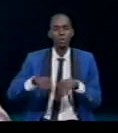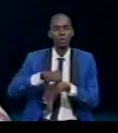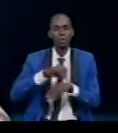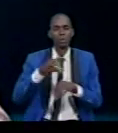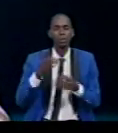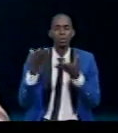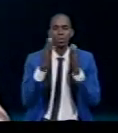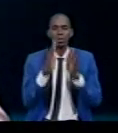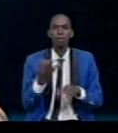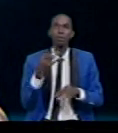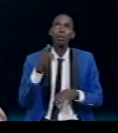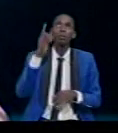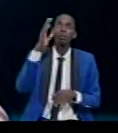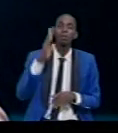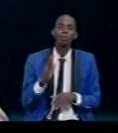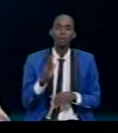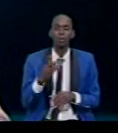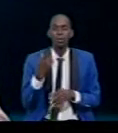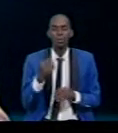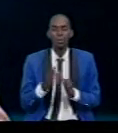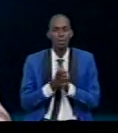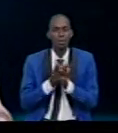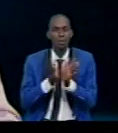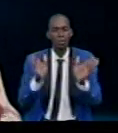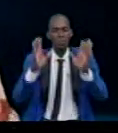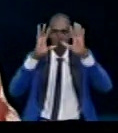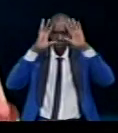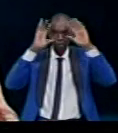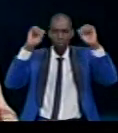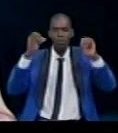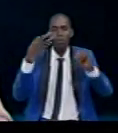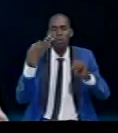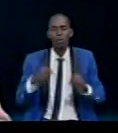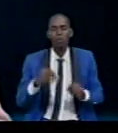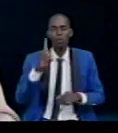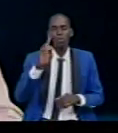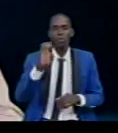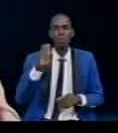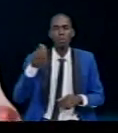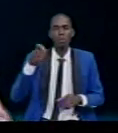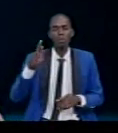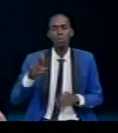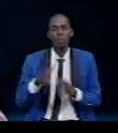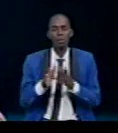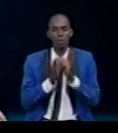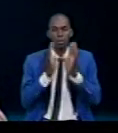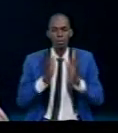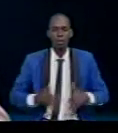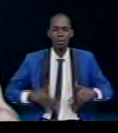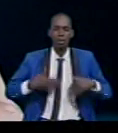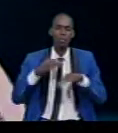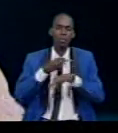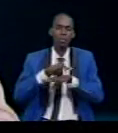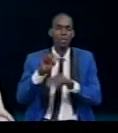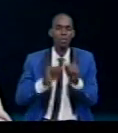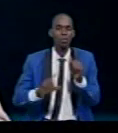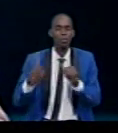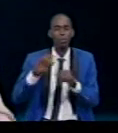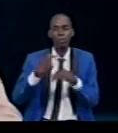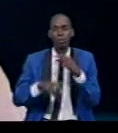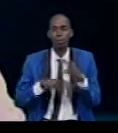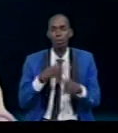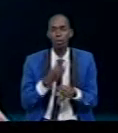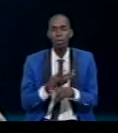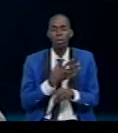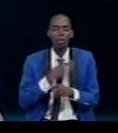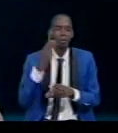of God, the general superintendent of the Deeper Christian Life Ministry worldwide, and the visionary